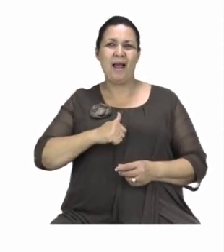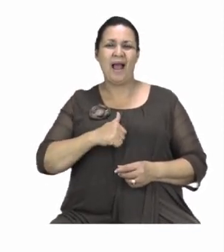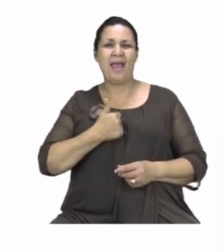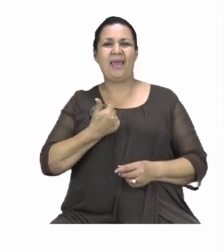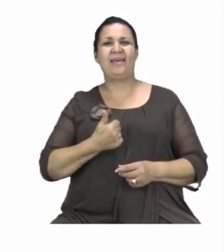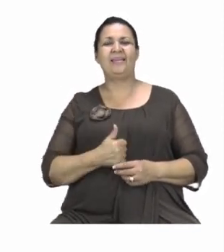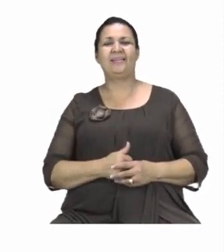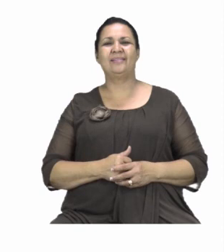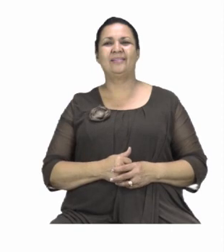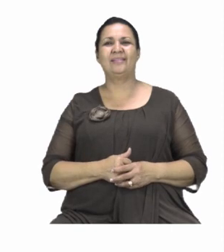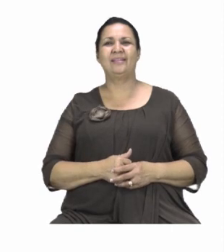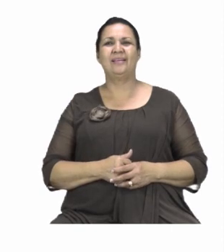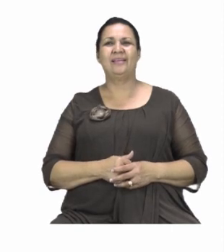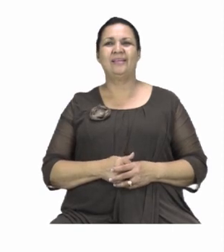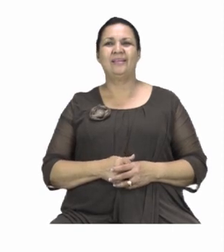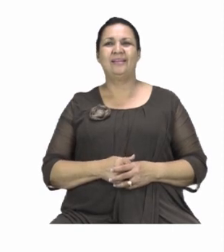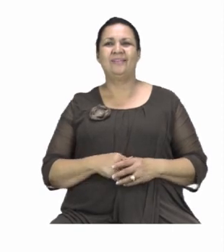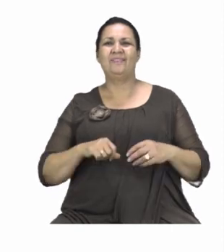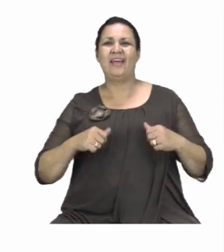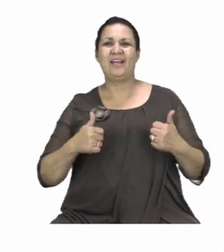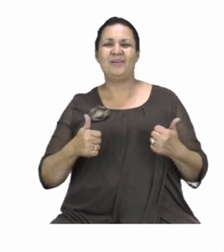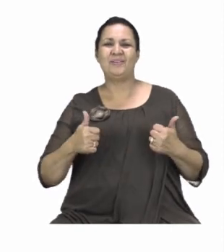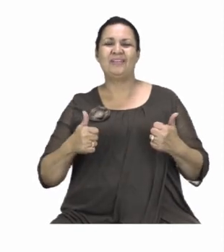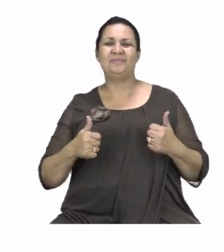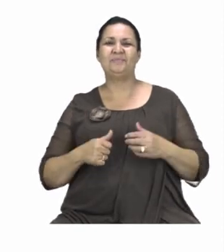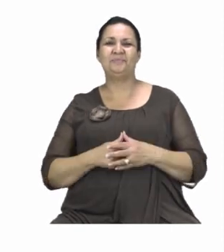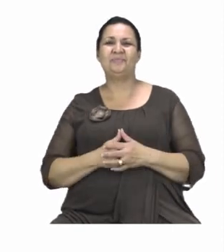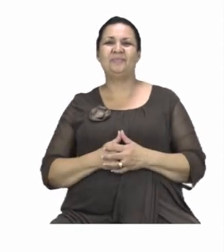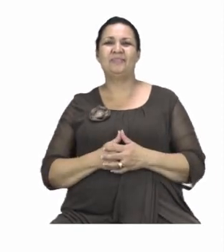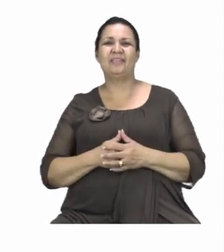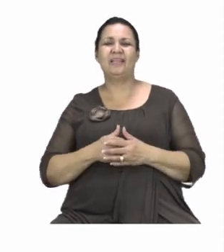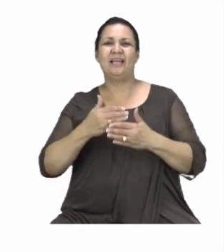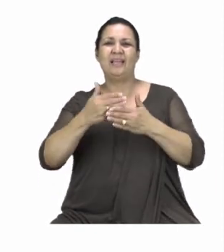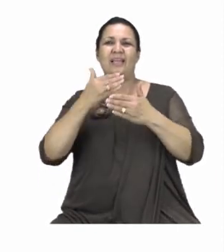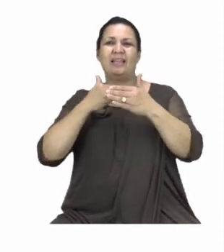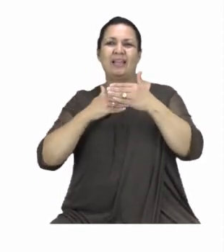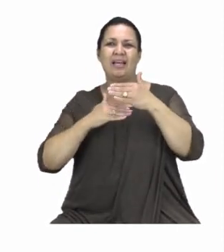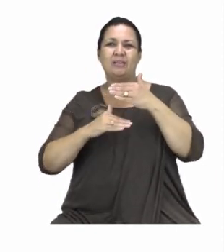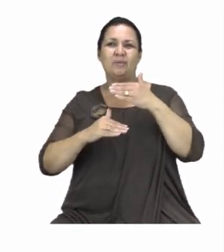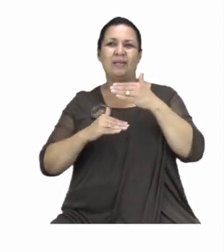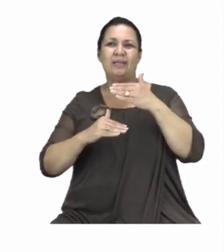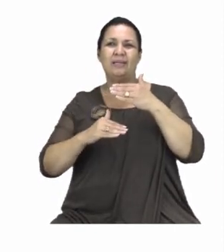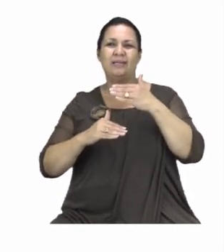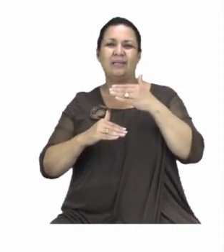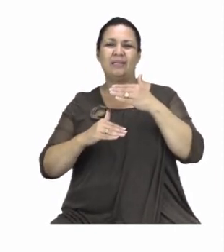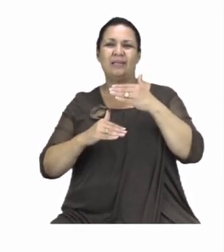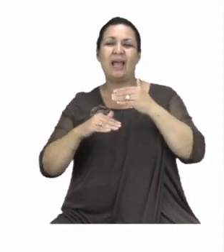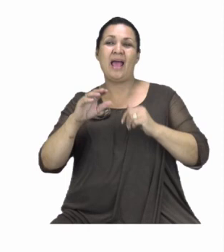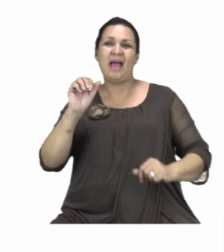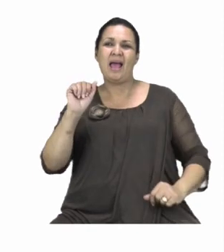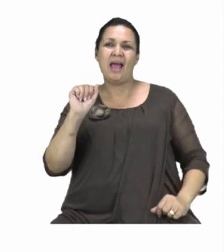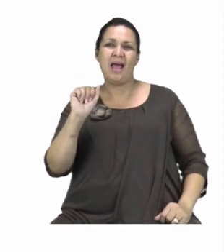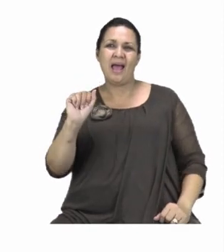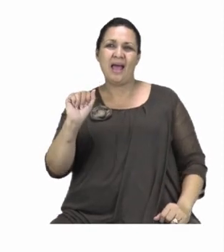My. Very good. The next sight word is a.